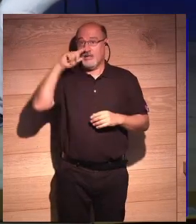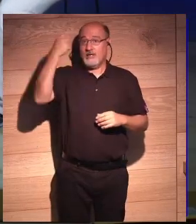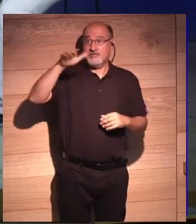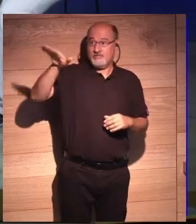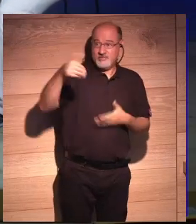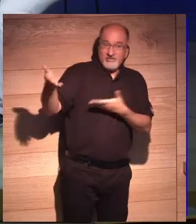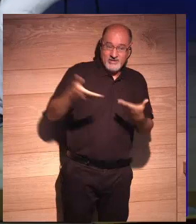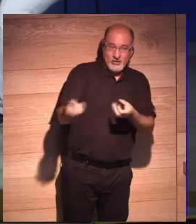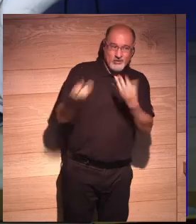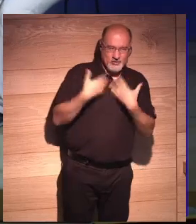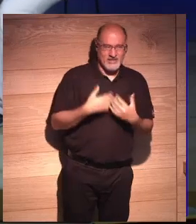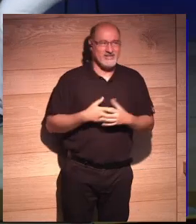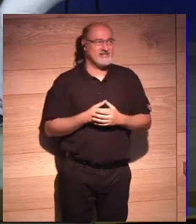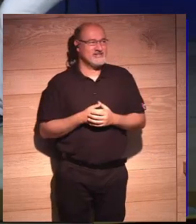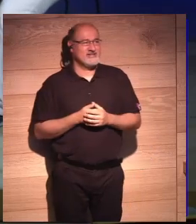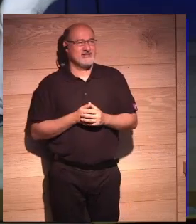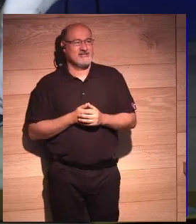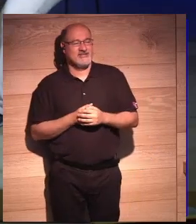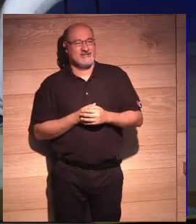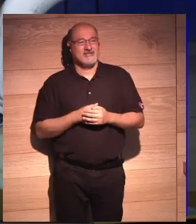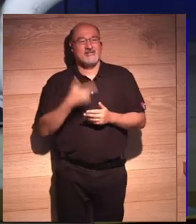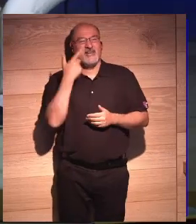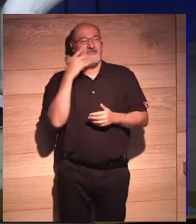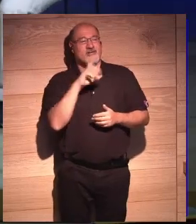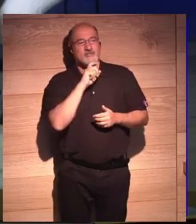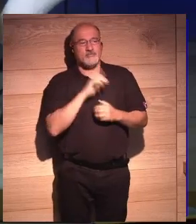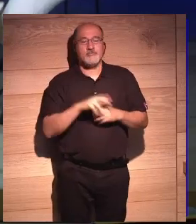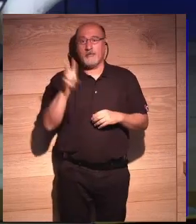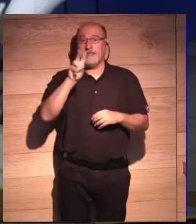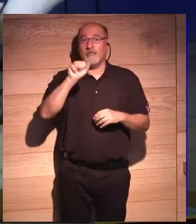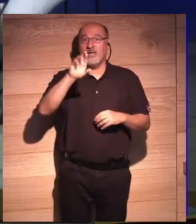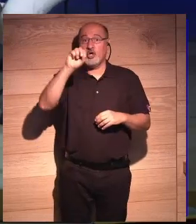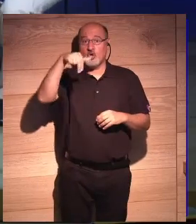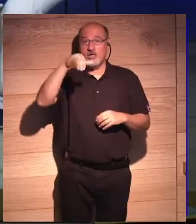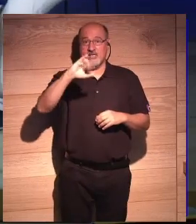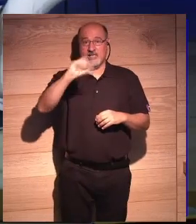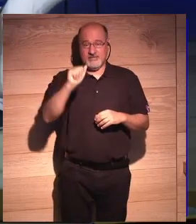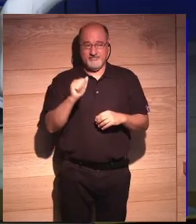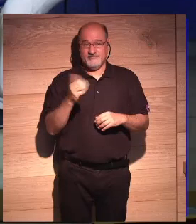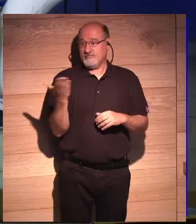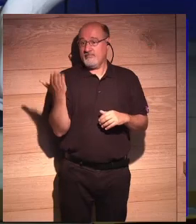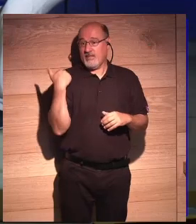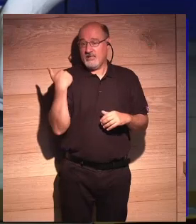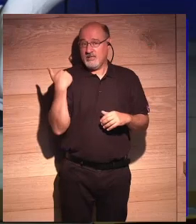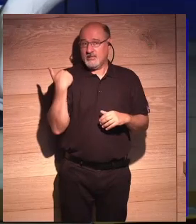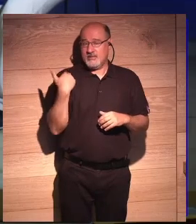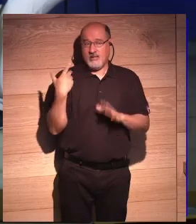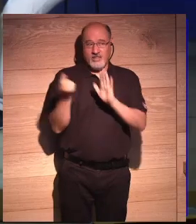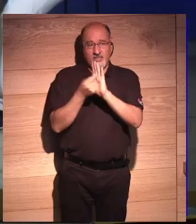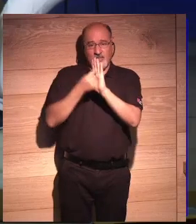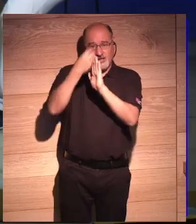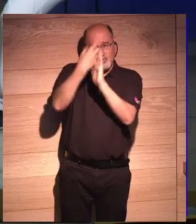idea. We will invite you in 1 year, and you tell us how things have developed. Okay, Veronica. Yesterday